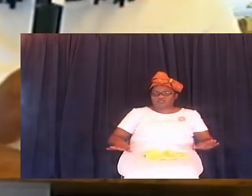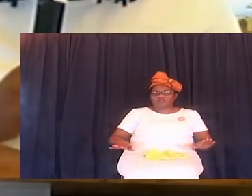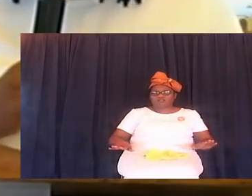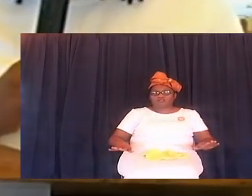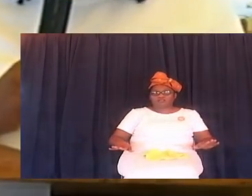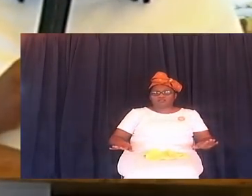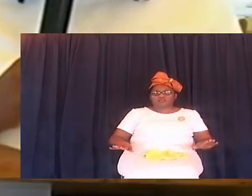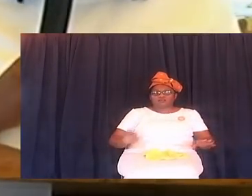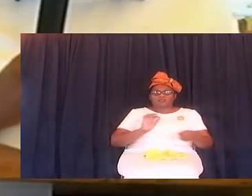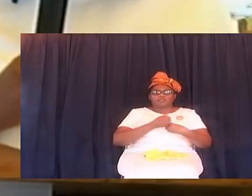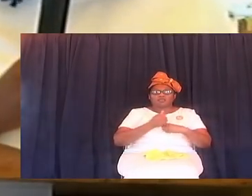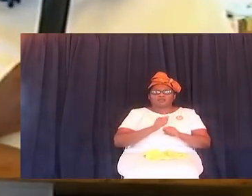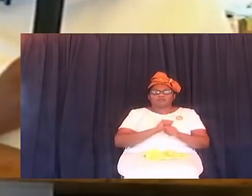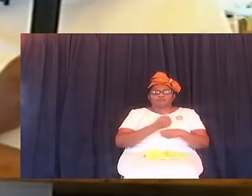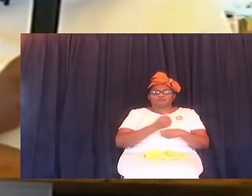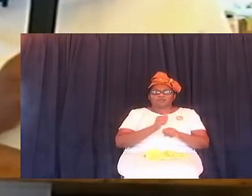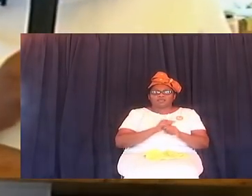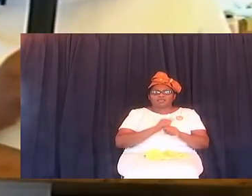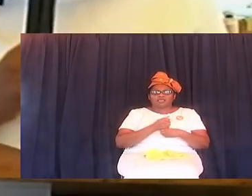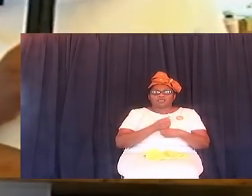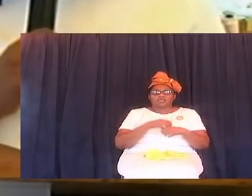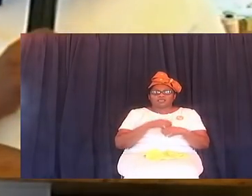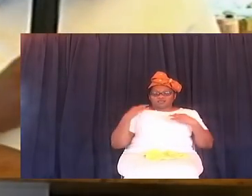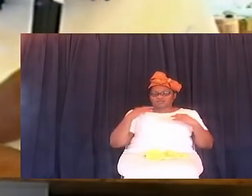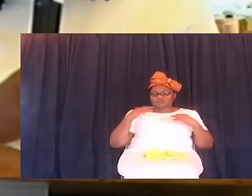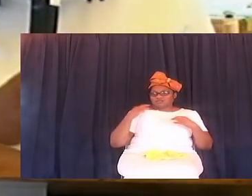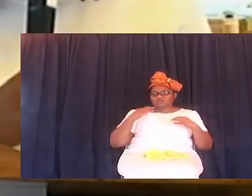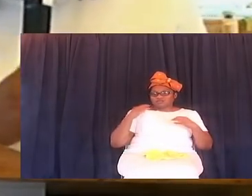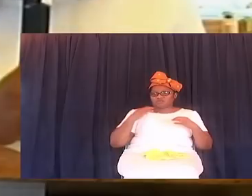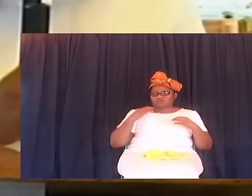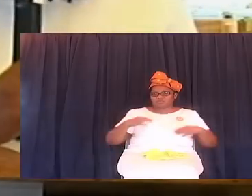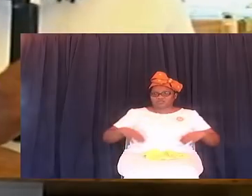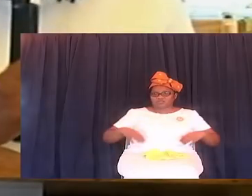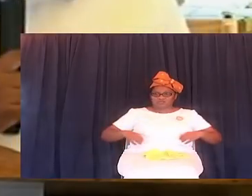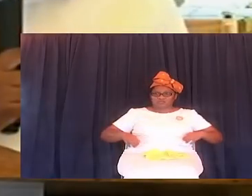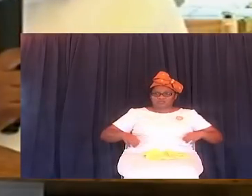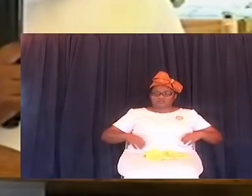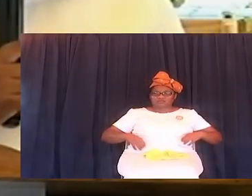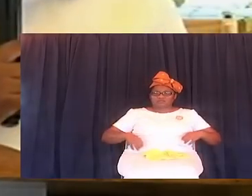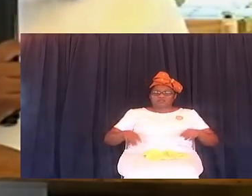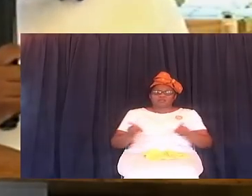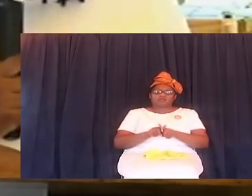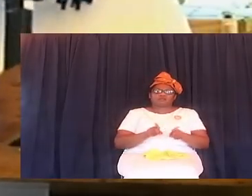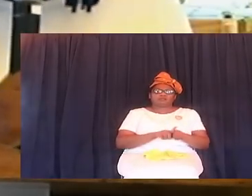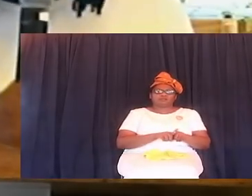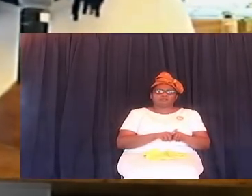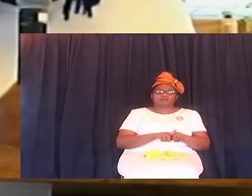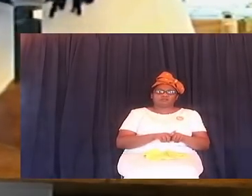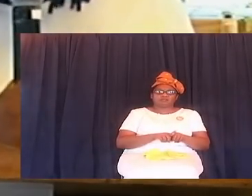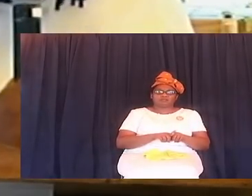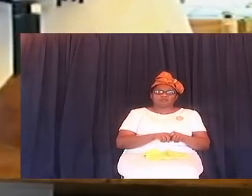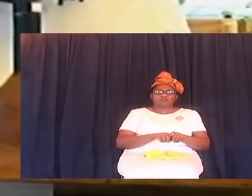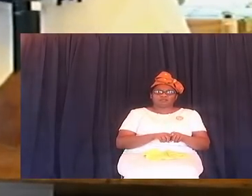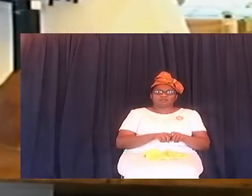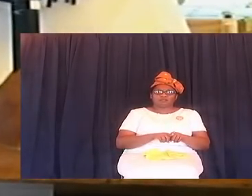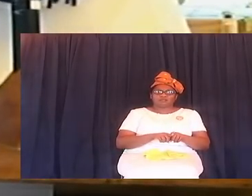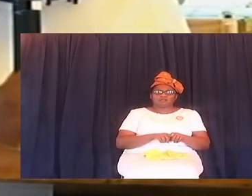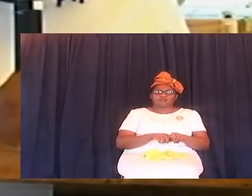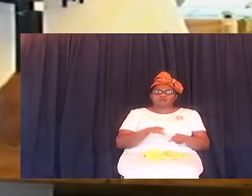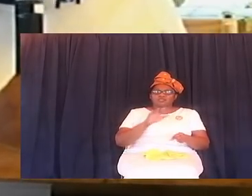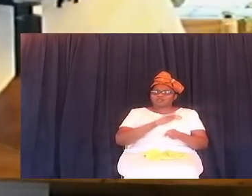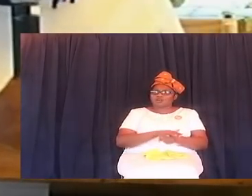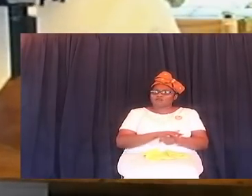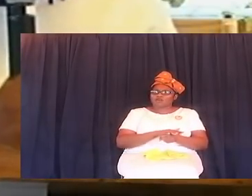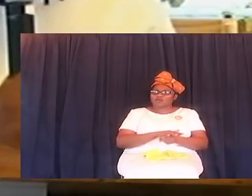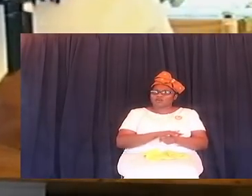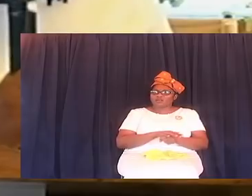and making or altering clothing pieces, but also microwave covers, toaster covers,